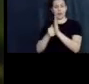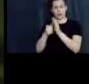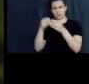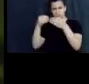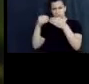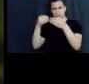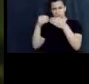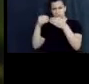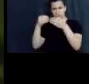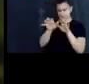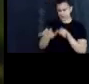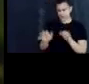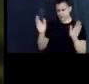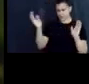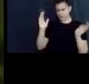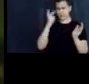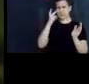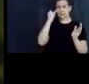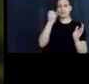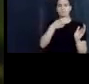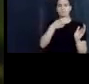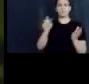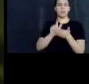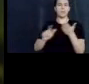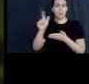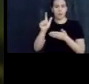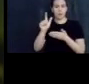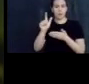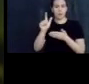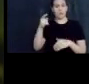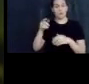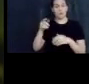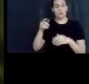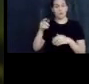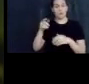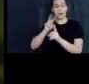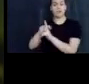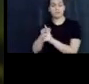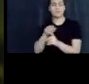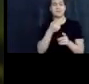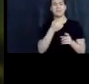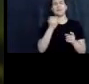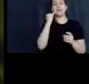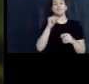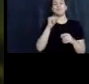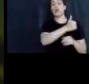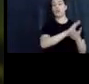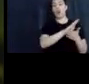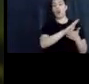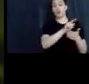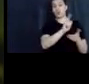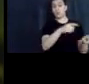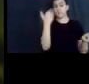Lamar. Typically, as long as you're enrolled in a regionally accredited university and they are typical classes, not like